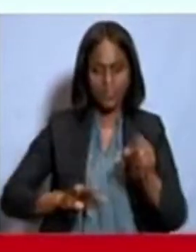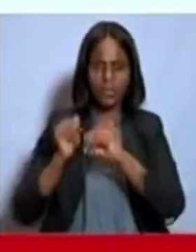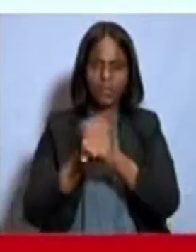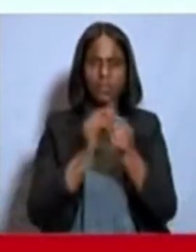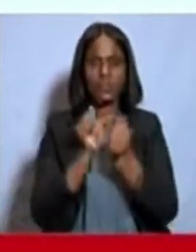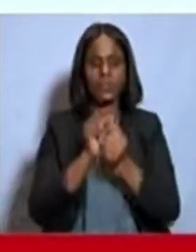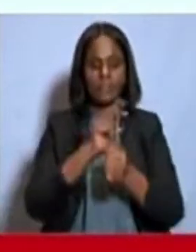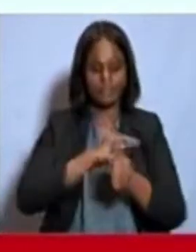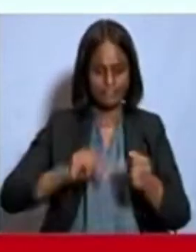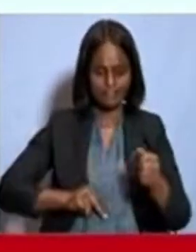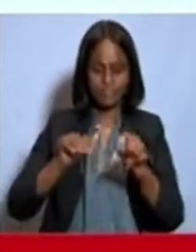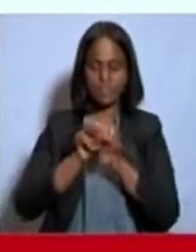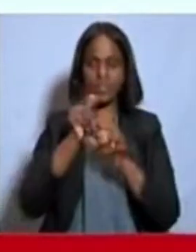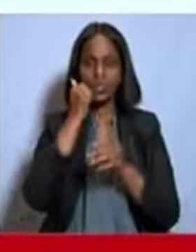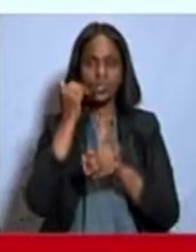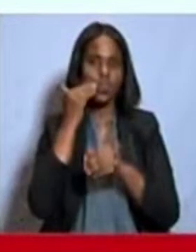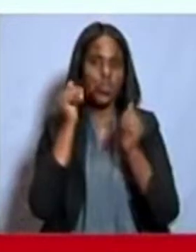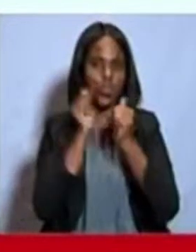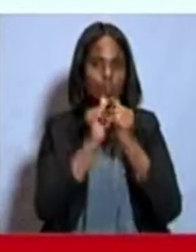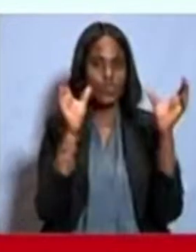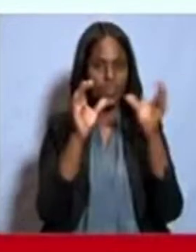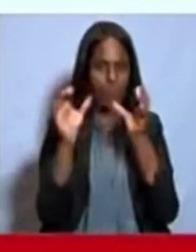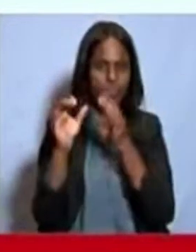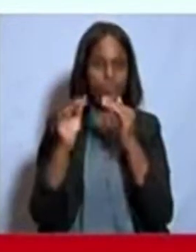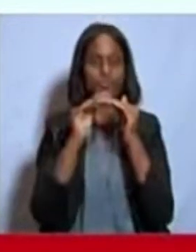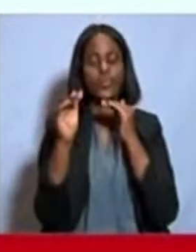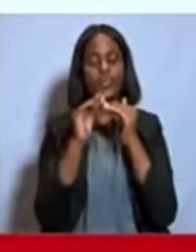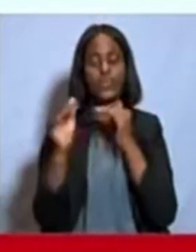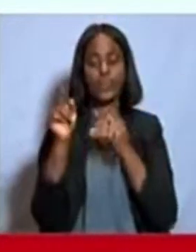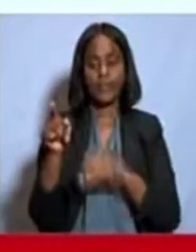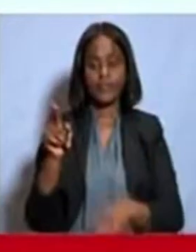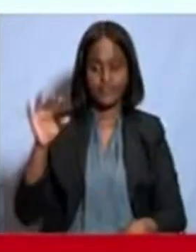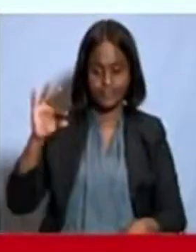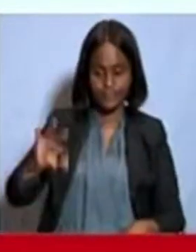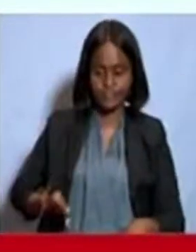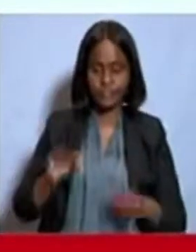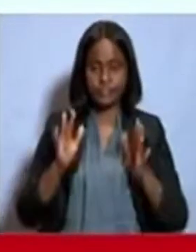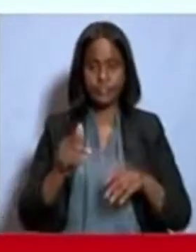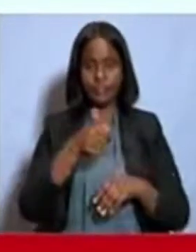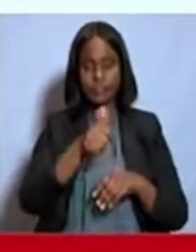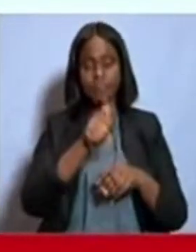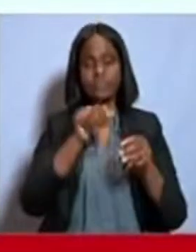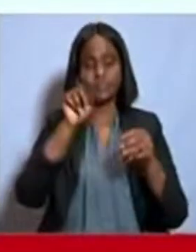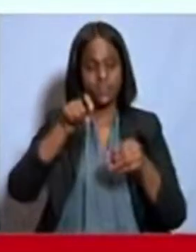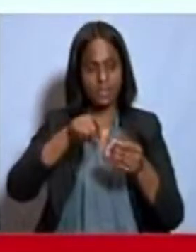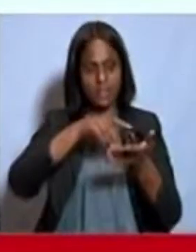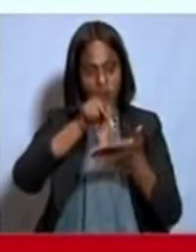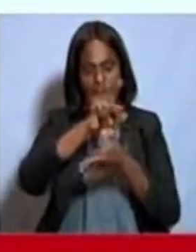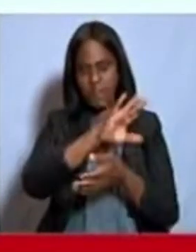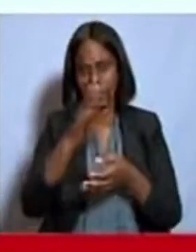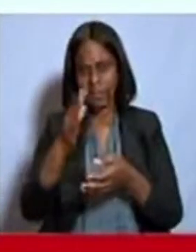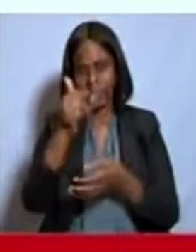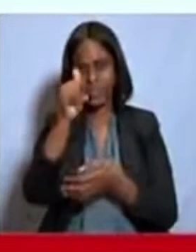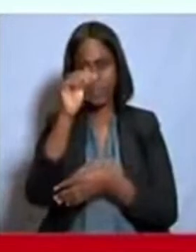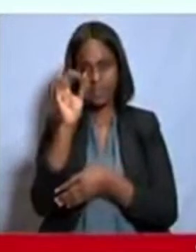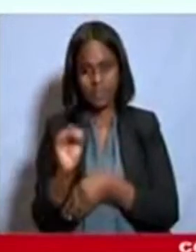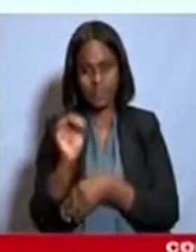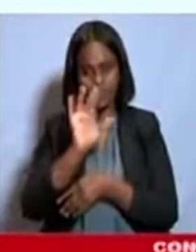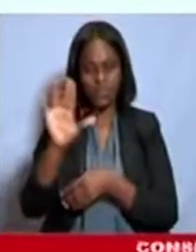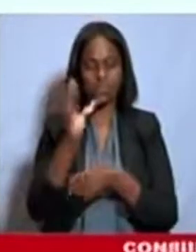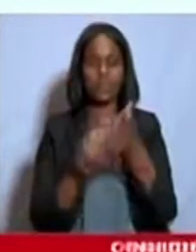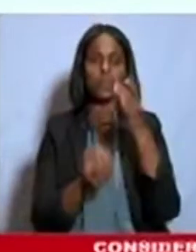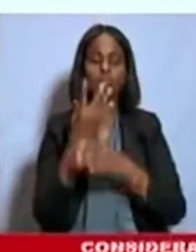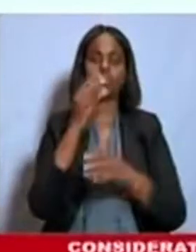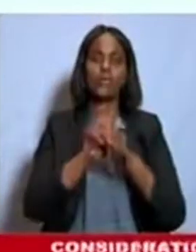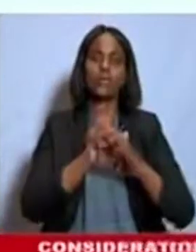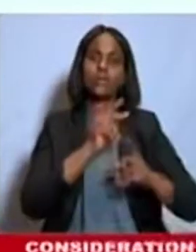nutrition at household and community level. The beneficiaries are required to pay back 10% of their produce in